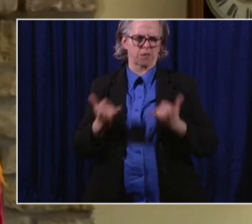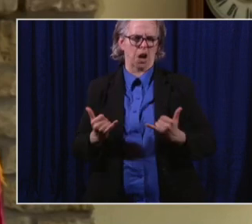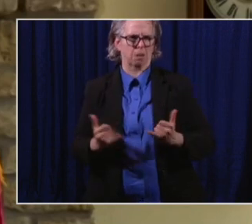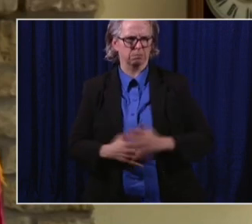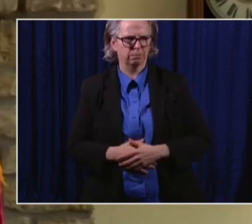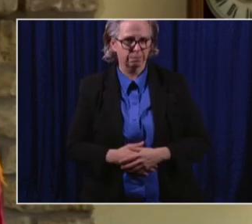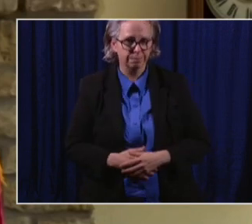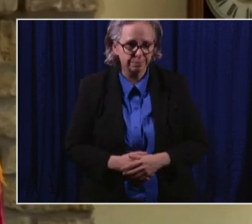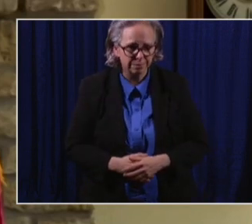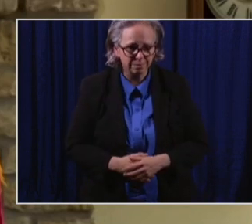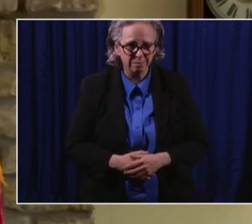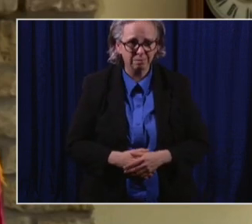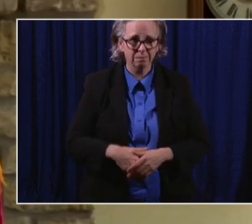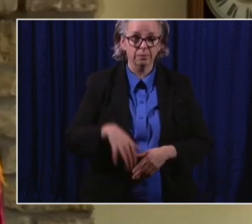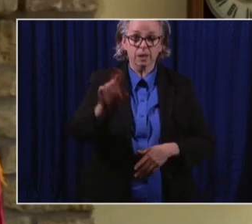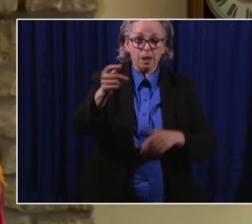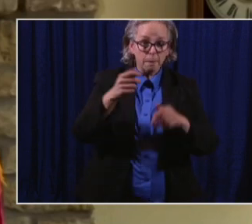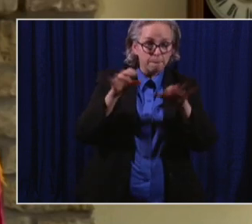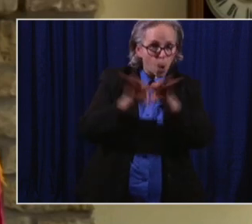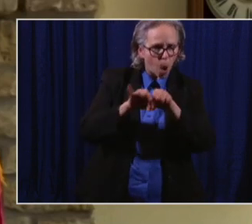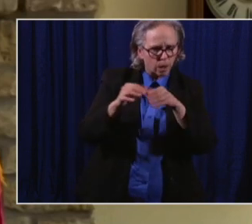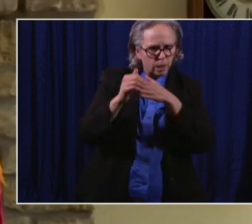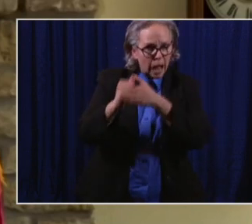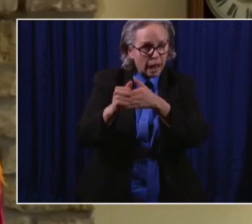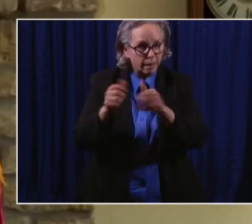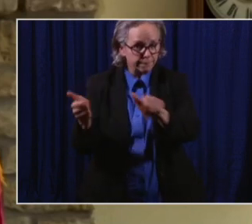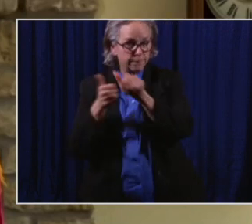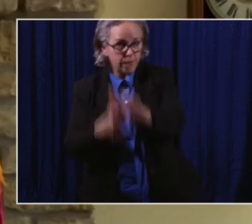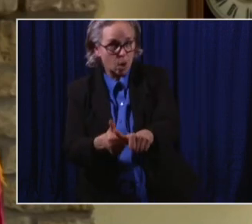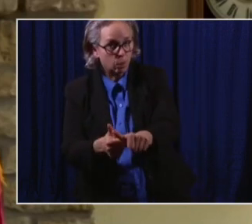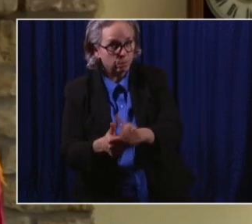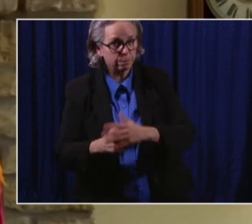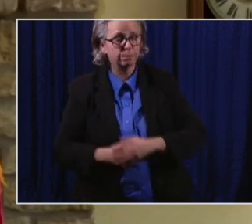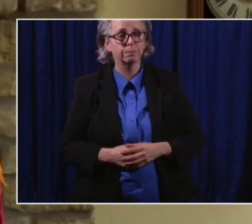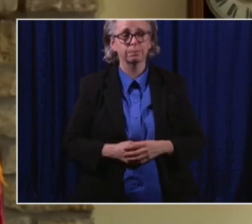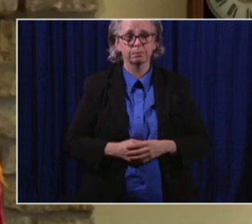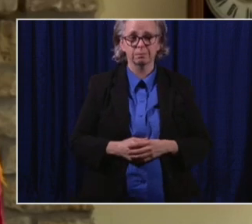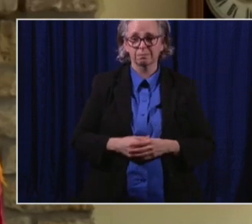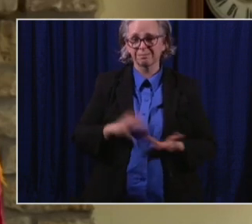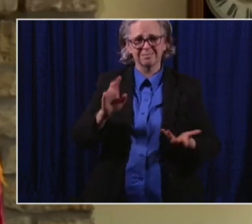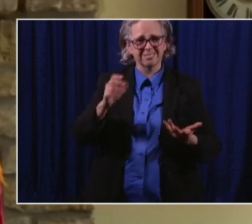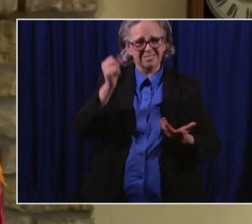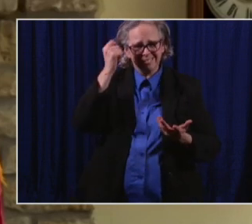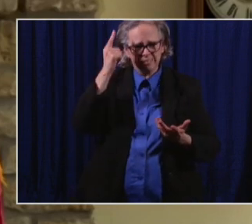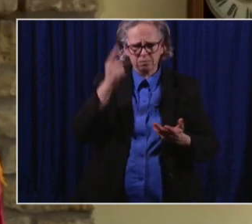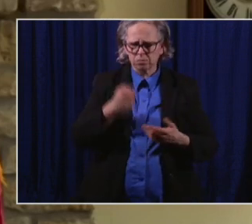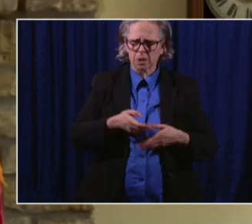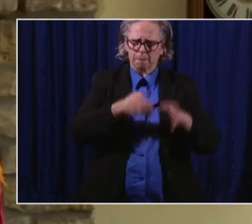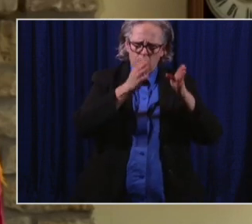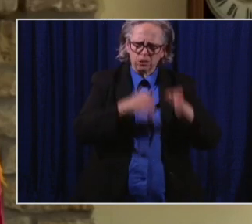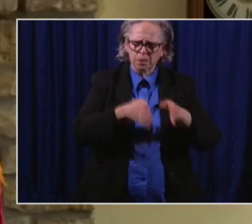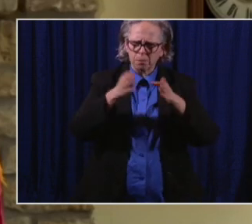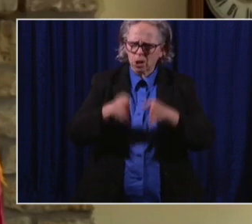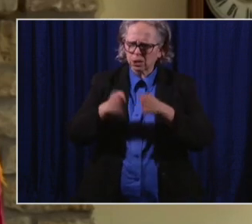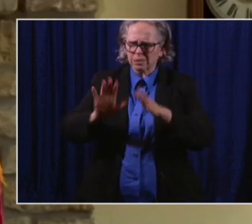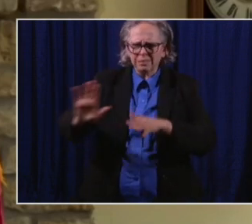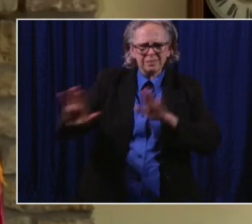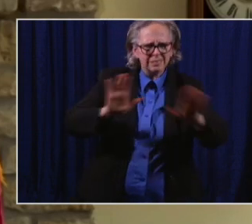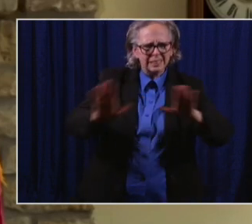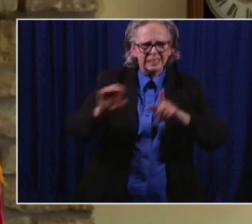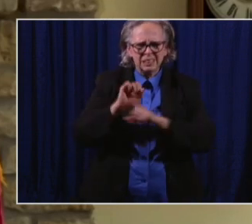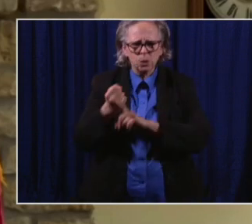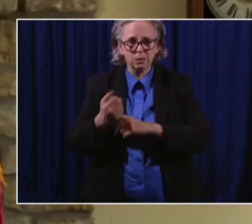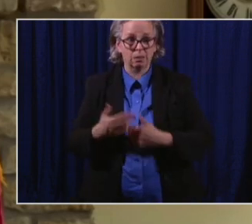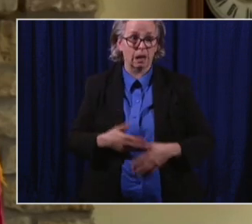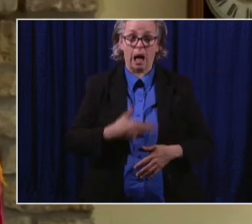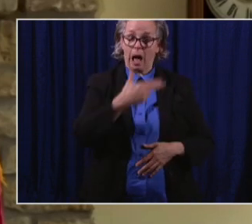guidelines. We look at each case, just as we did with high school football. We had variances, and we gave some variances